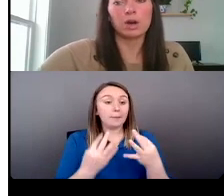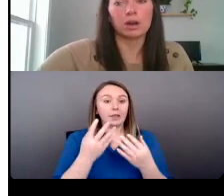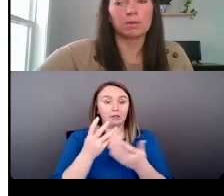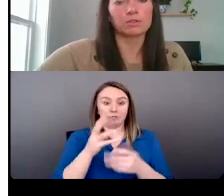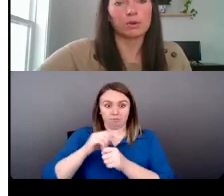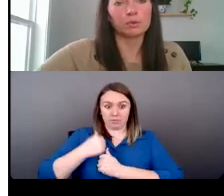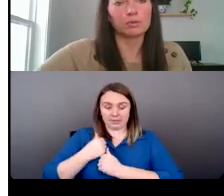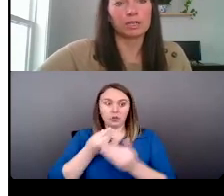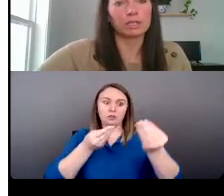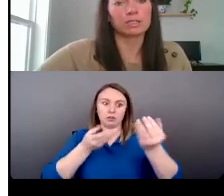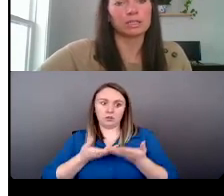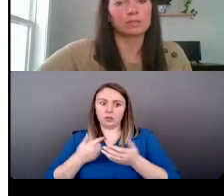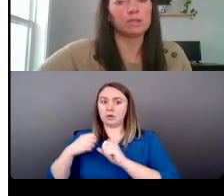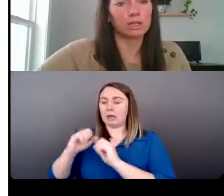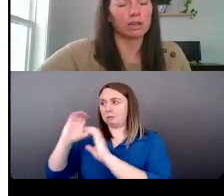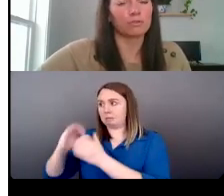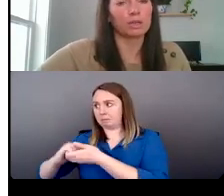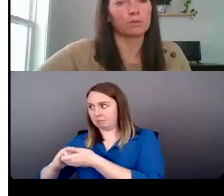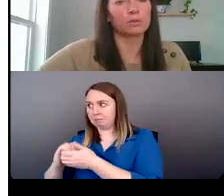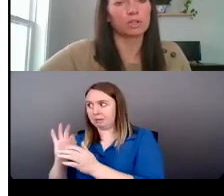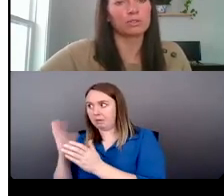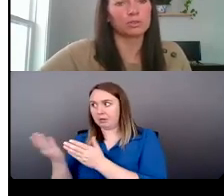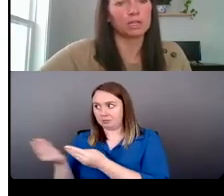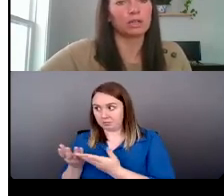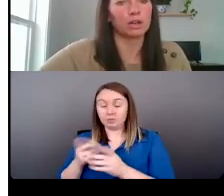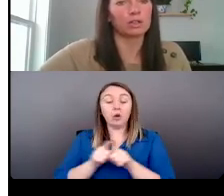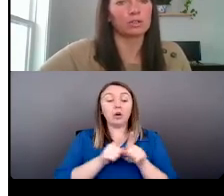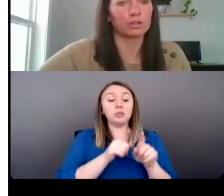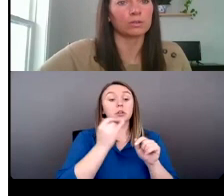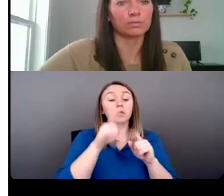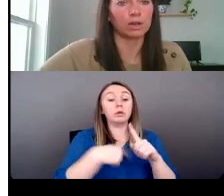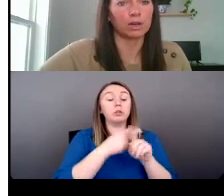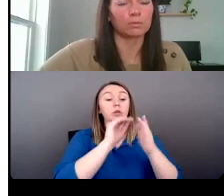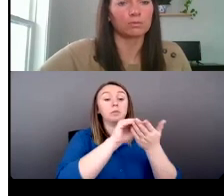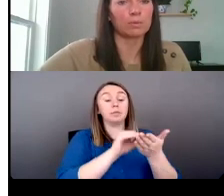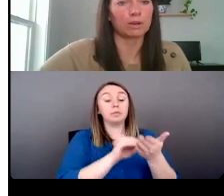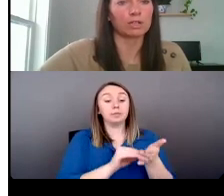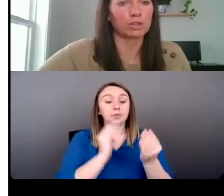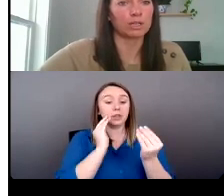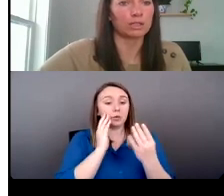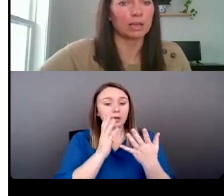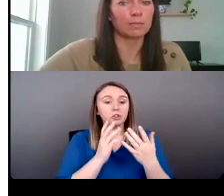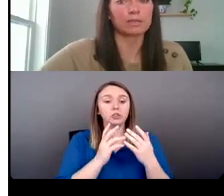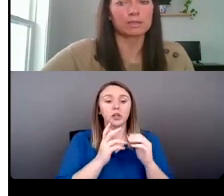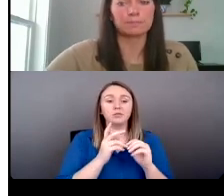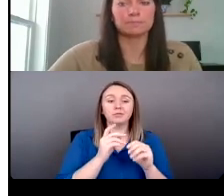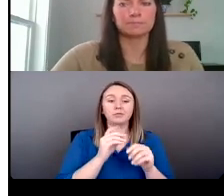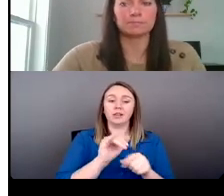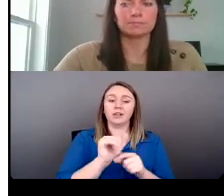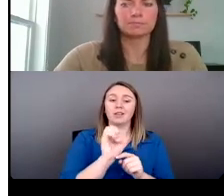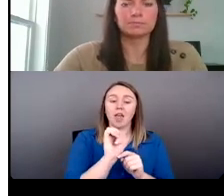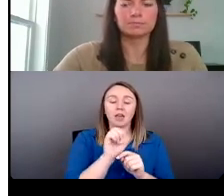know. And there's also a place to list military information when you're entering your primary entry into NamUs.